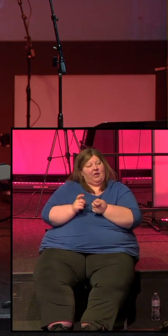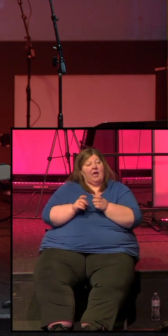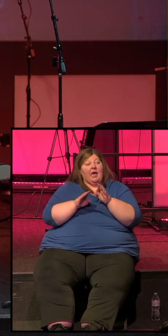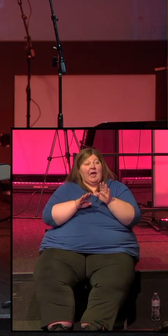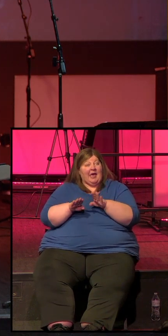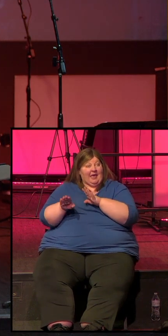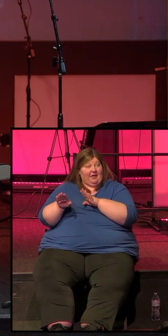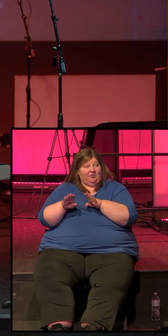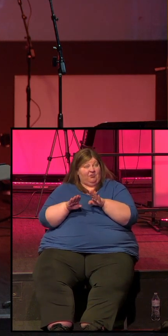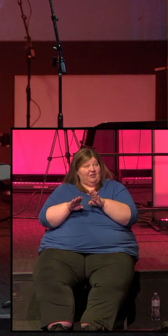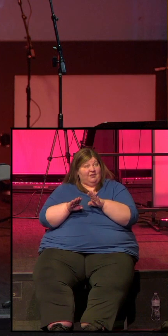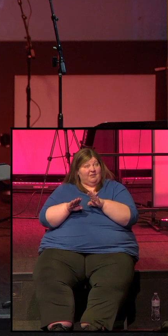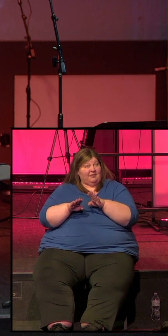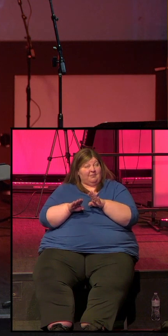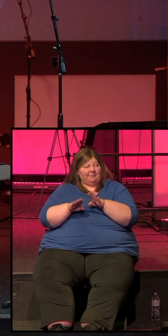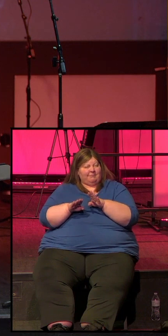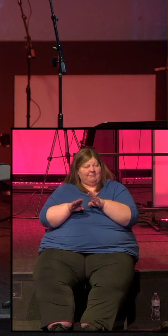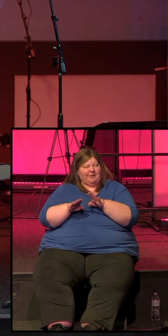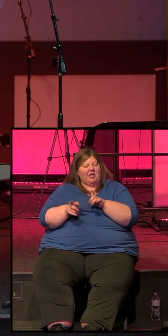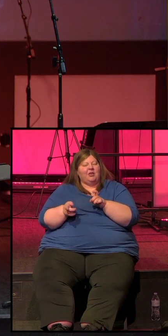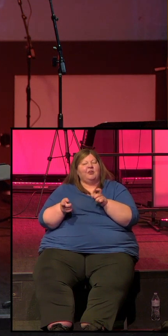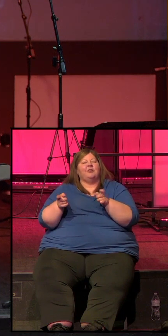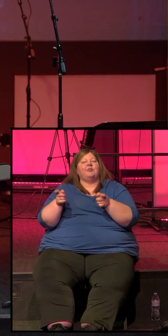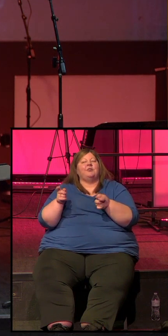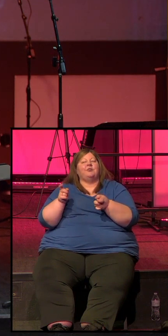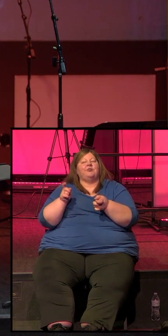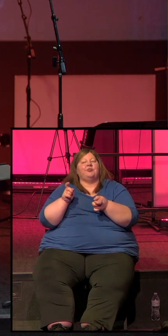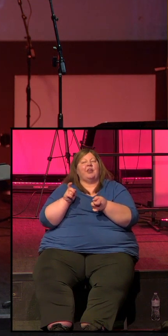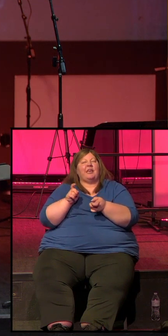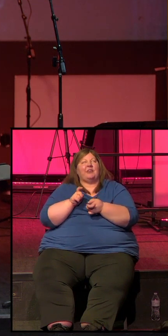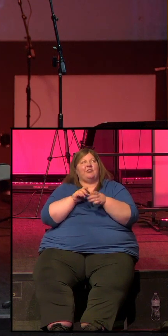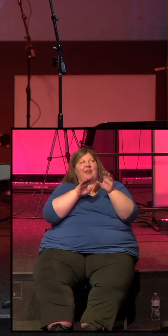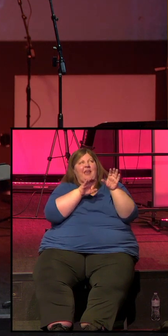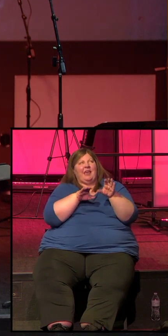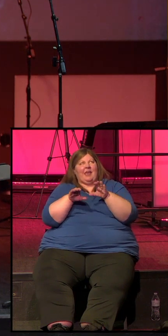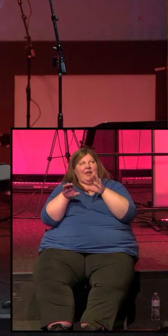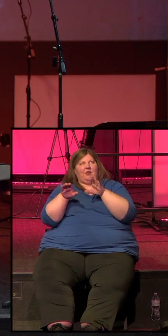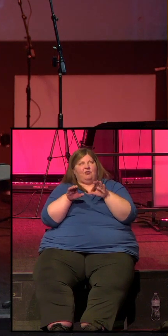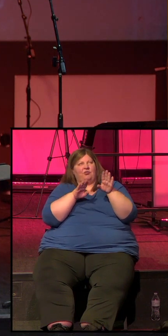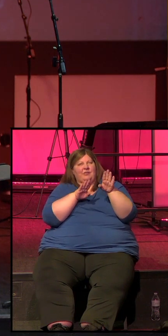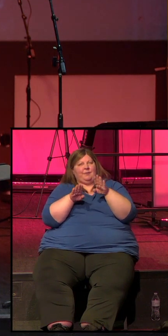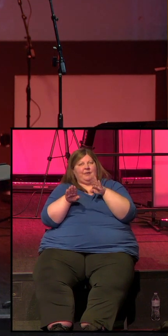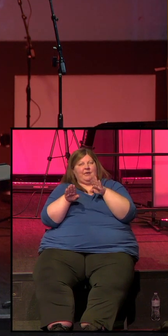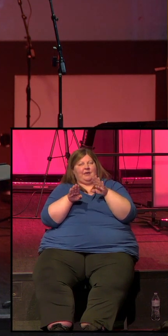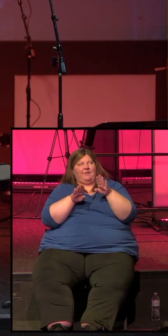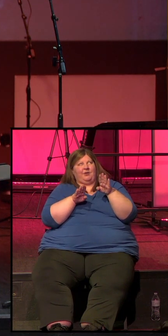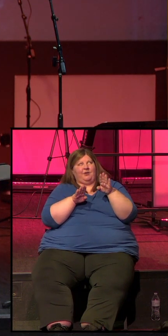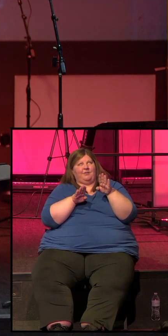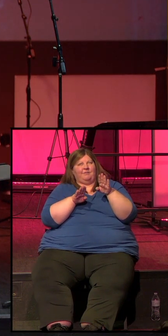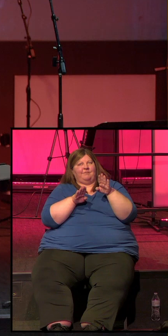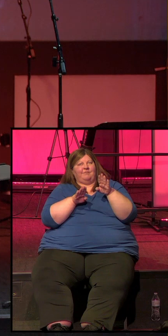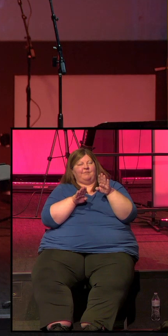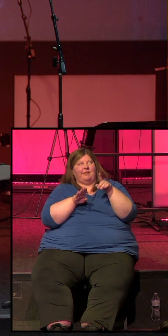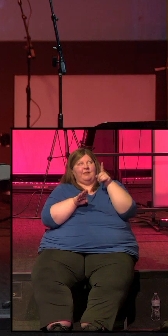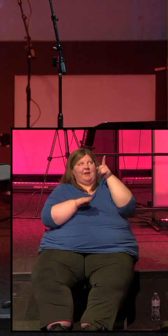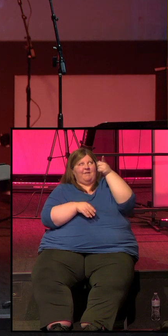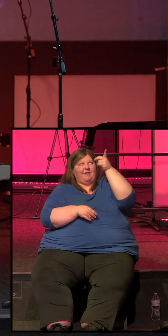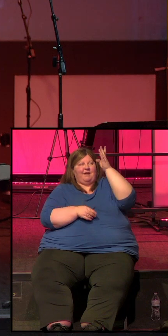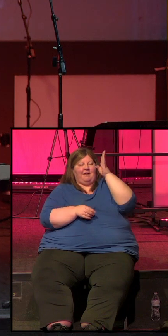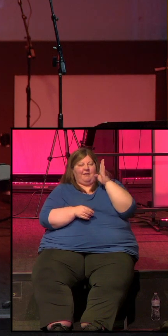the behaviors of the people. He's going to begin to talk about the actions and behavior of